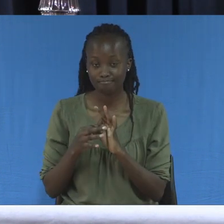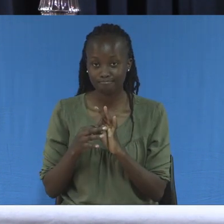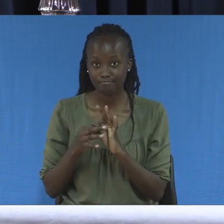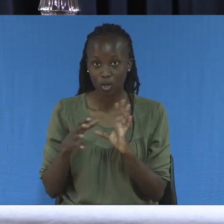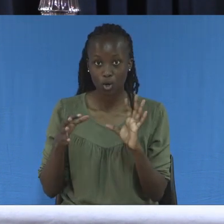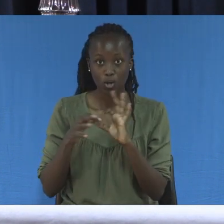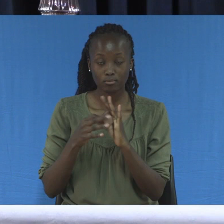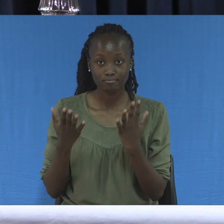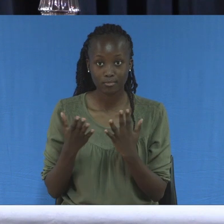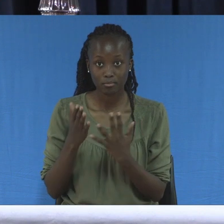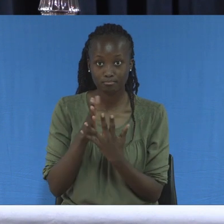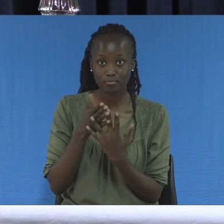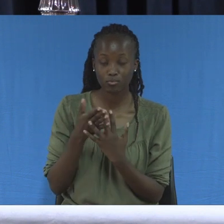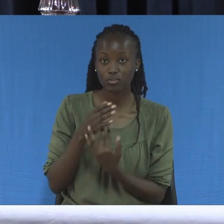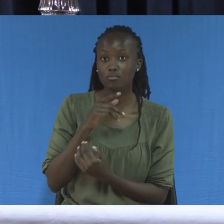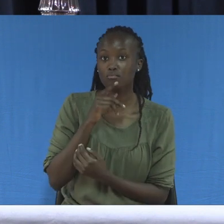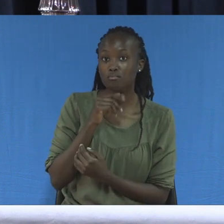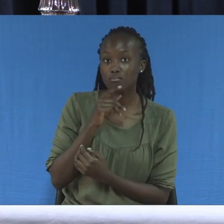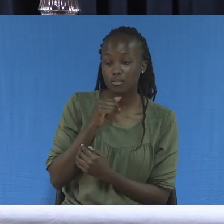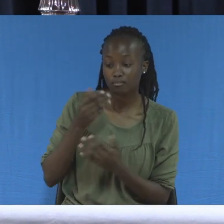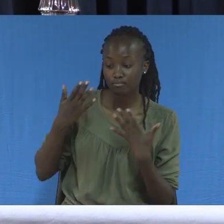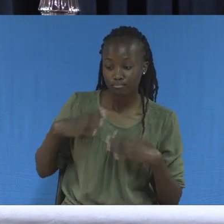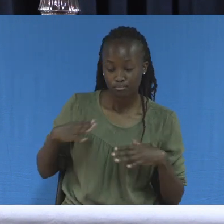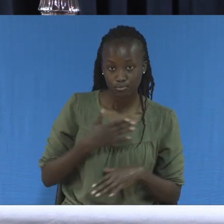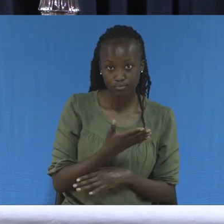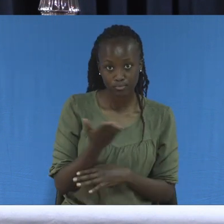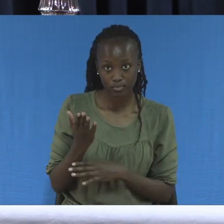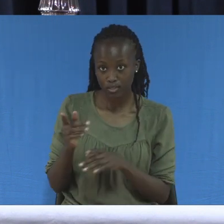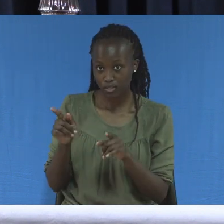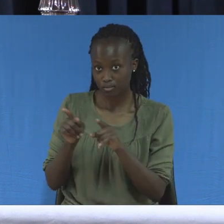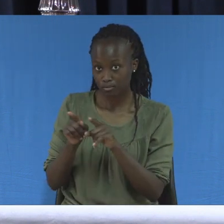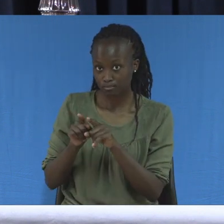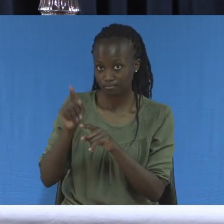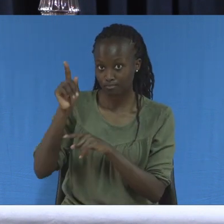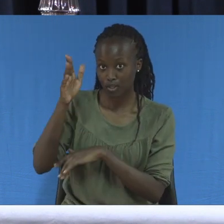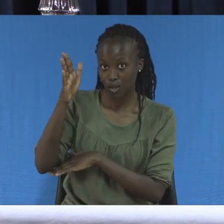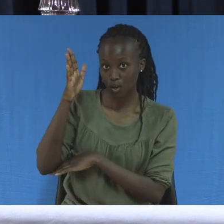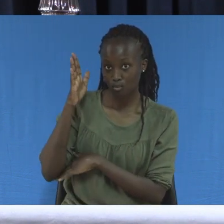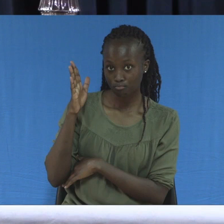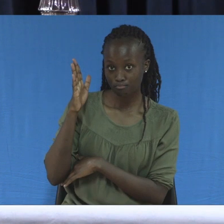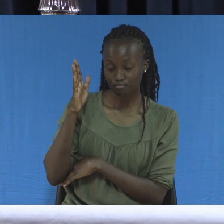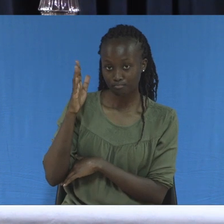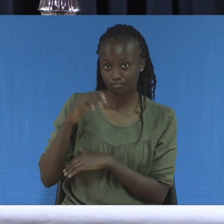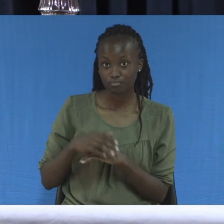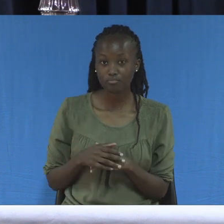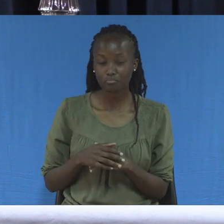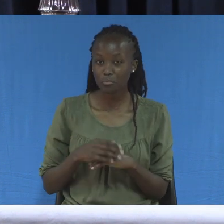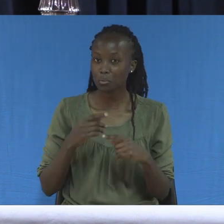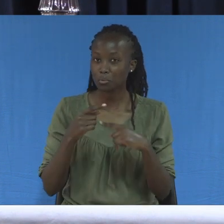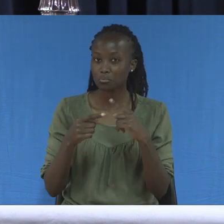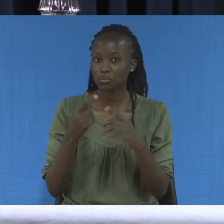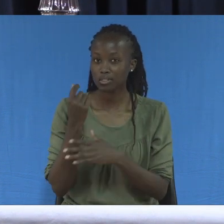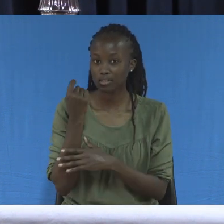between the human beings and the supreme being. We will be